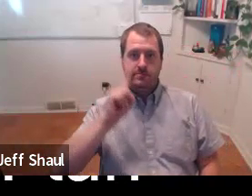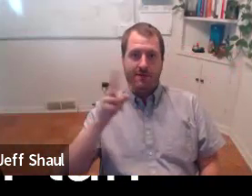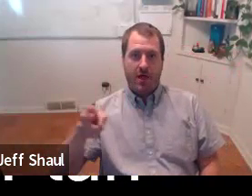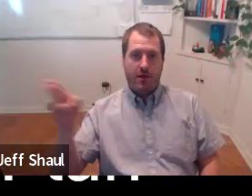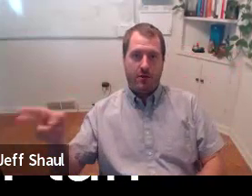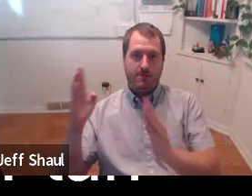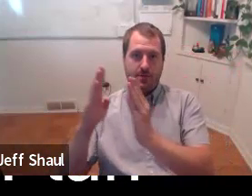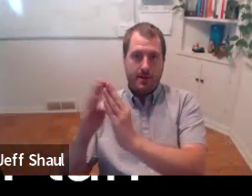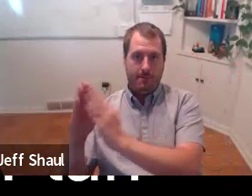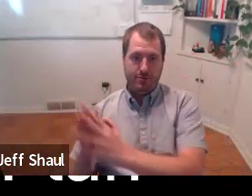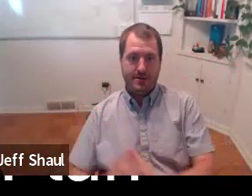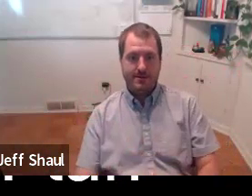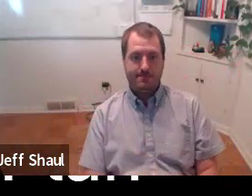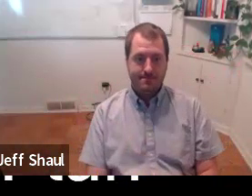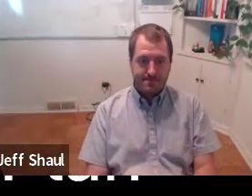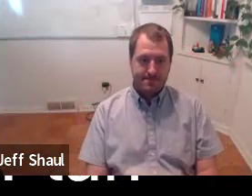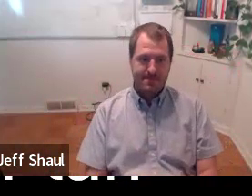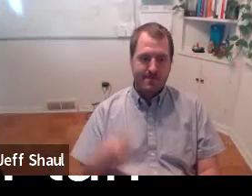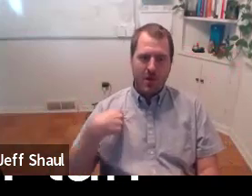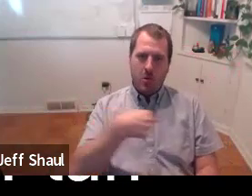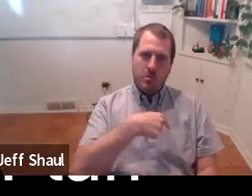the population at large.